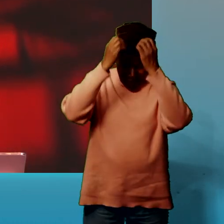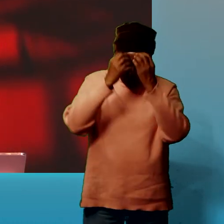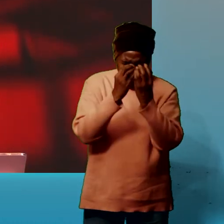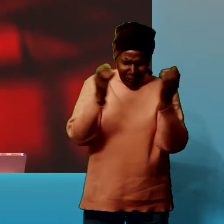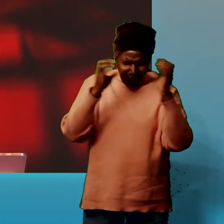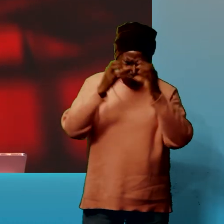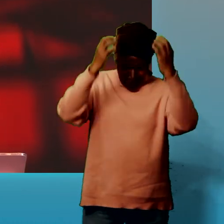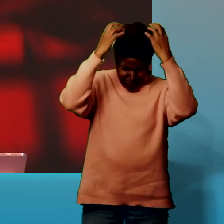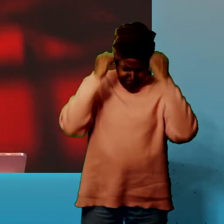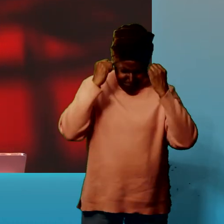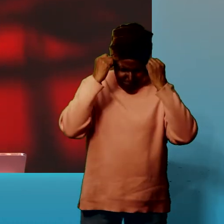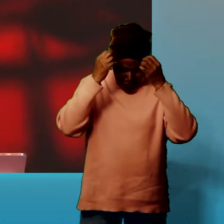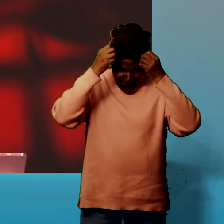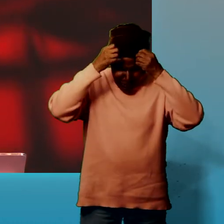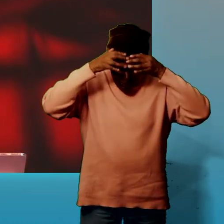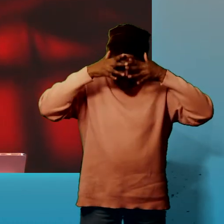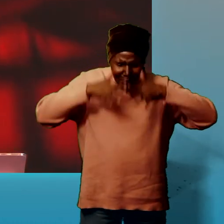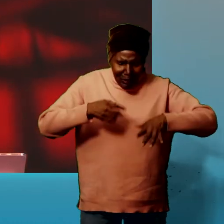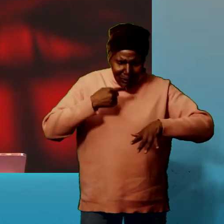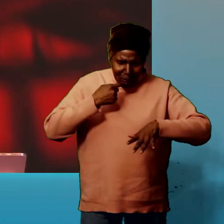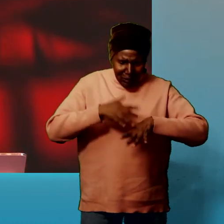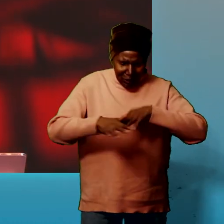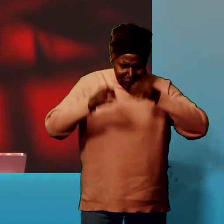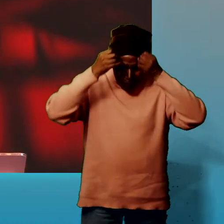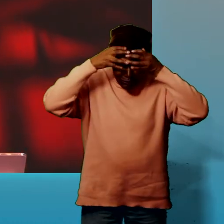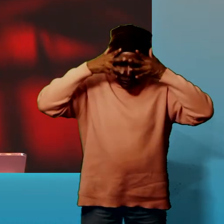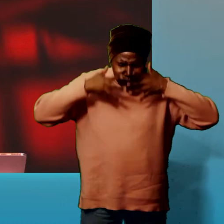The trauma, the pain